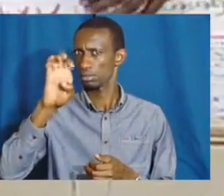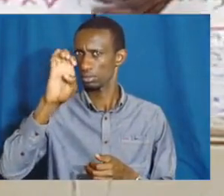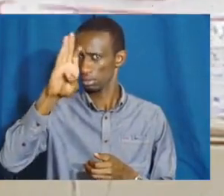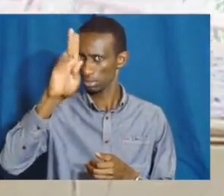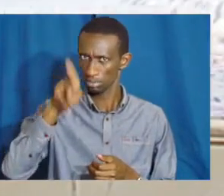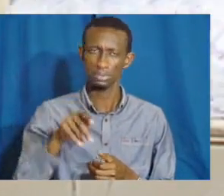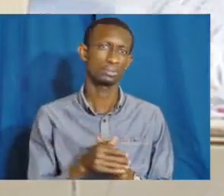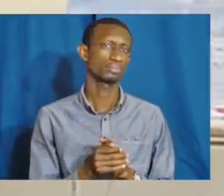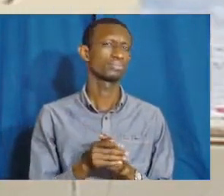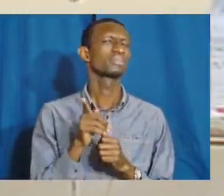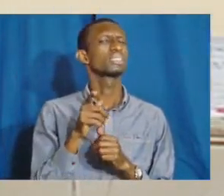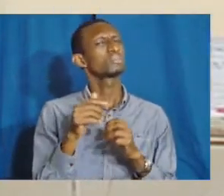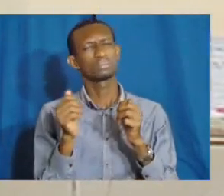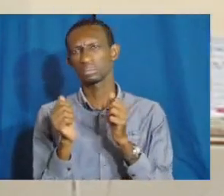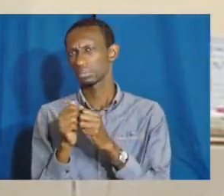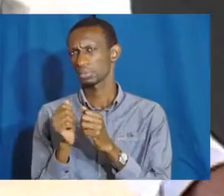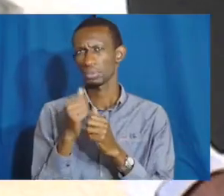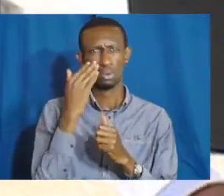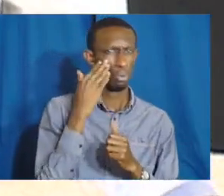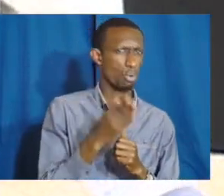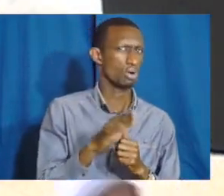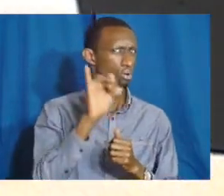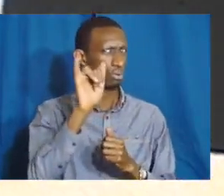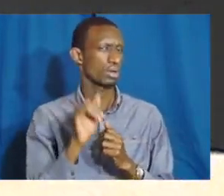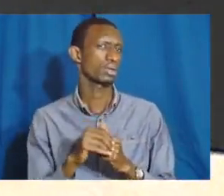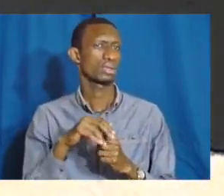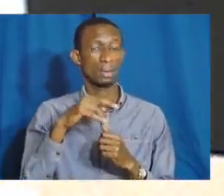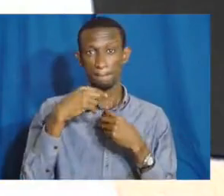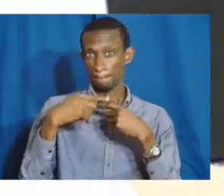an example, I'm going to give you an example.